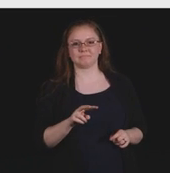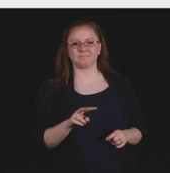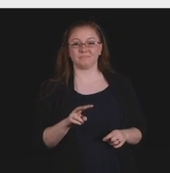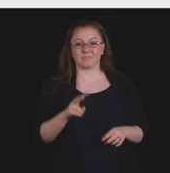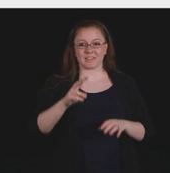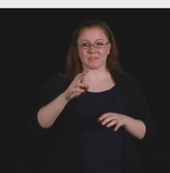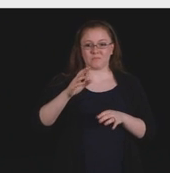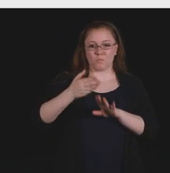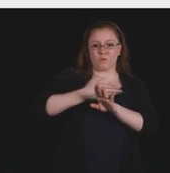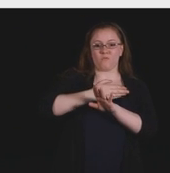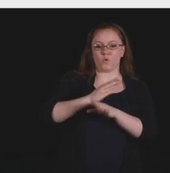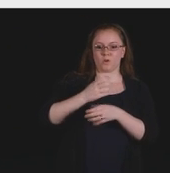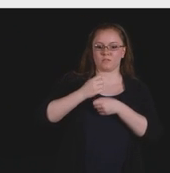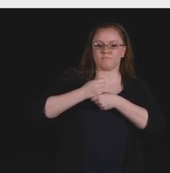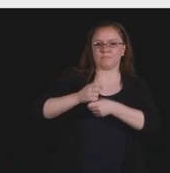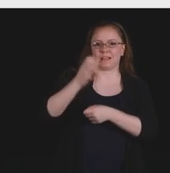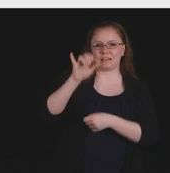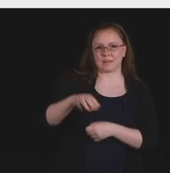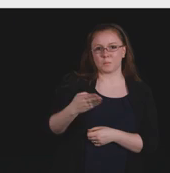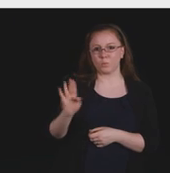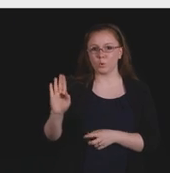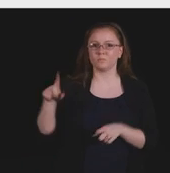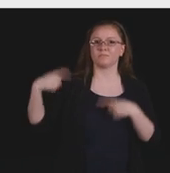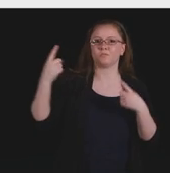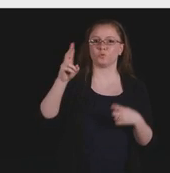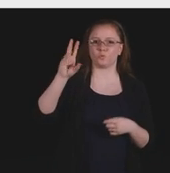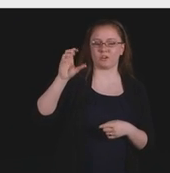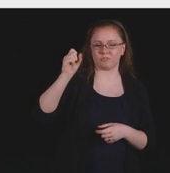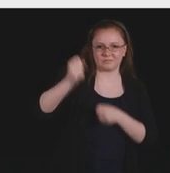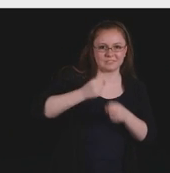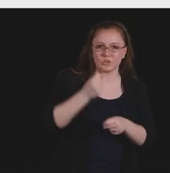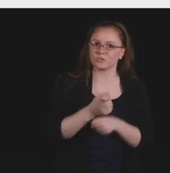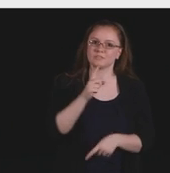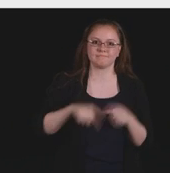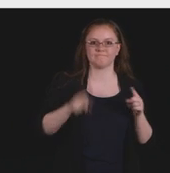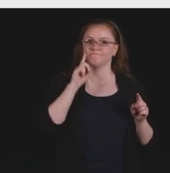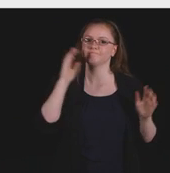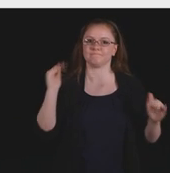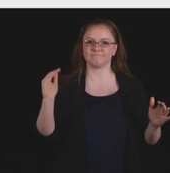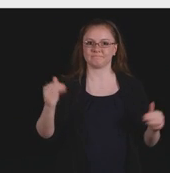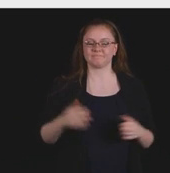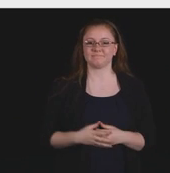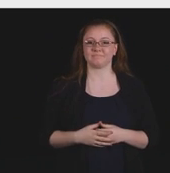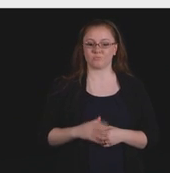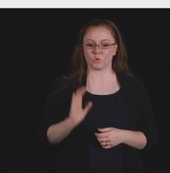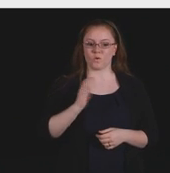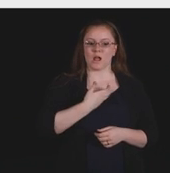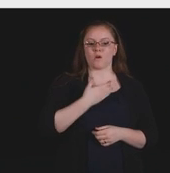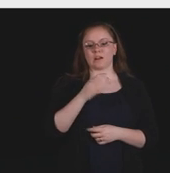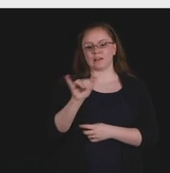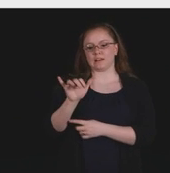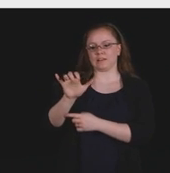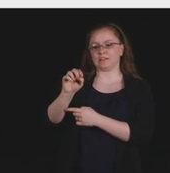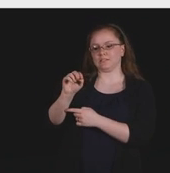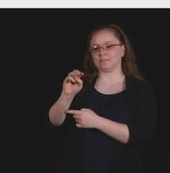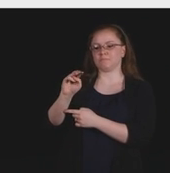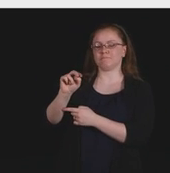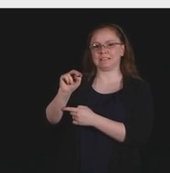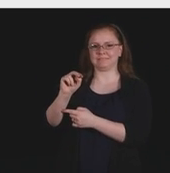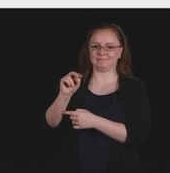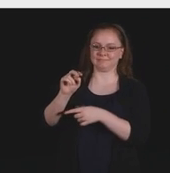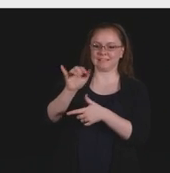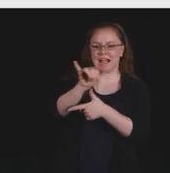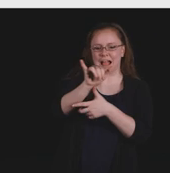years. So where does the blue come from in our N-min blue? Where the N-min comes from, the name comes from the